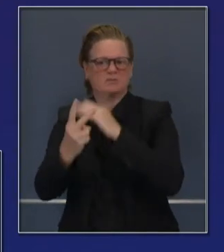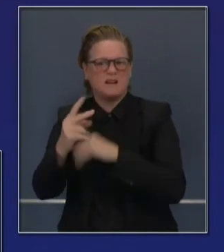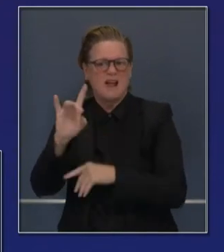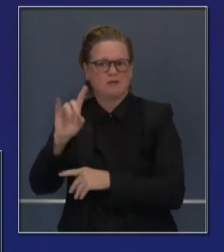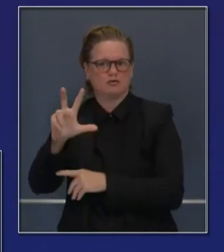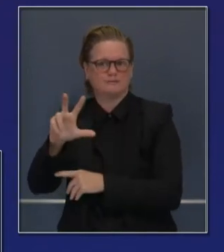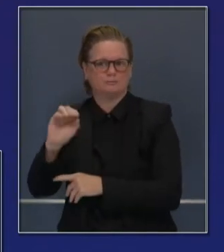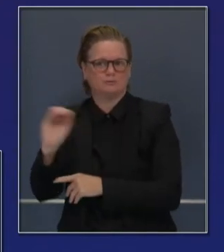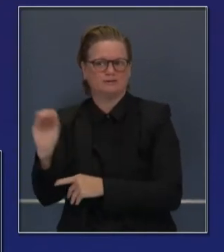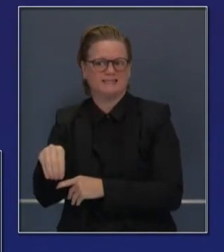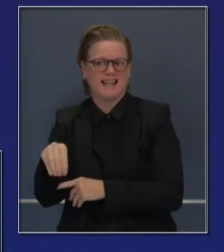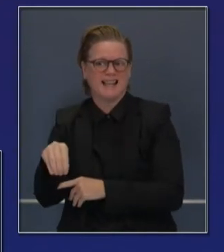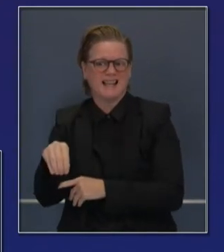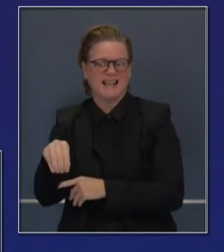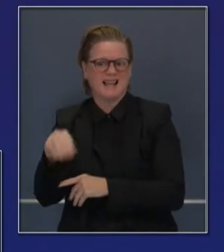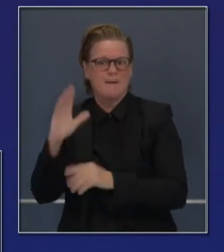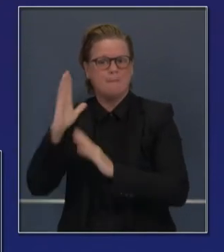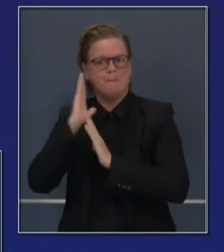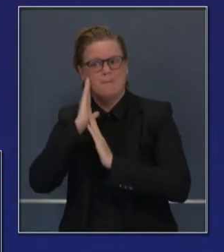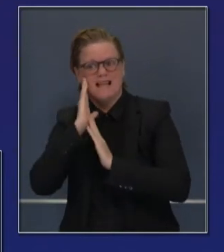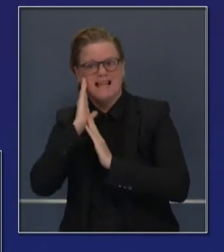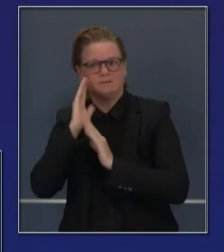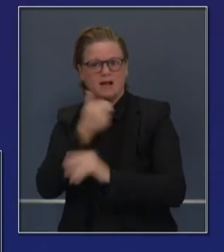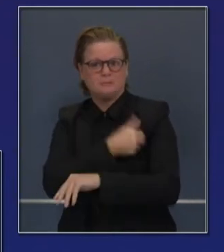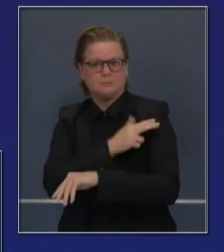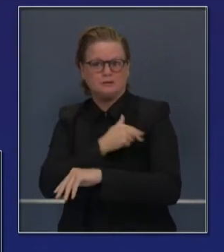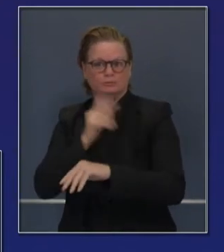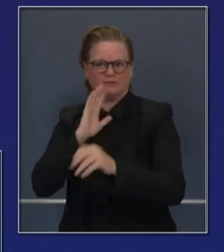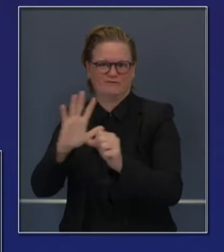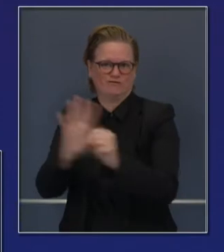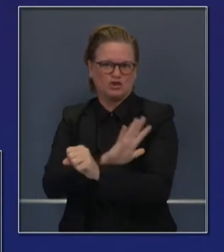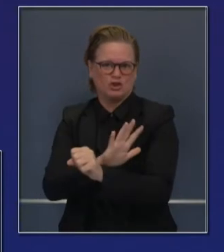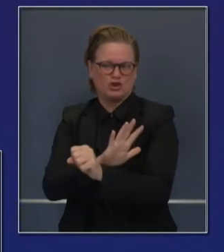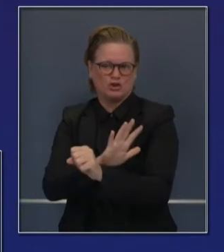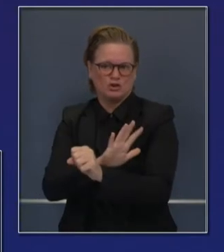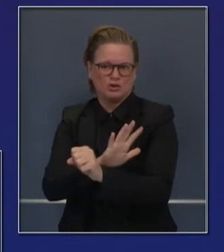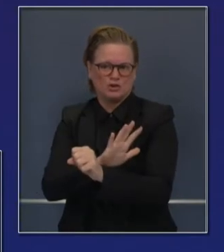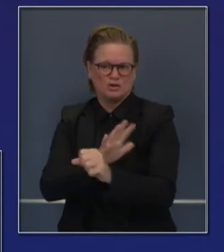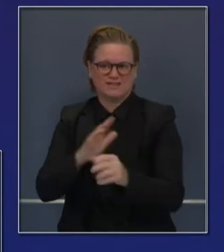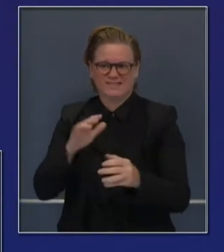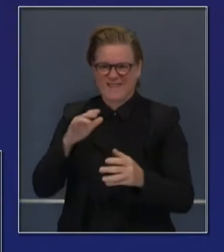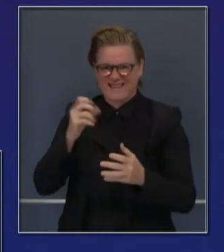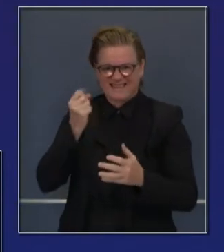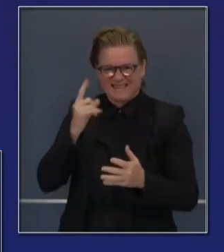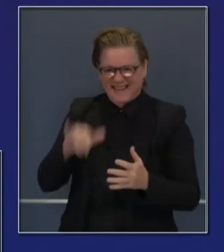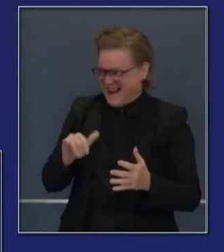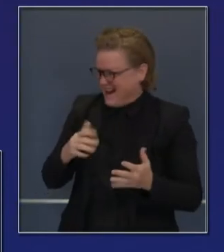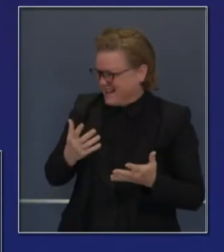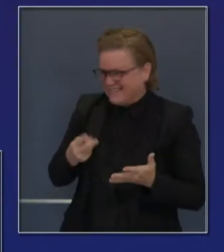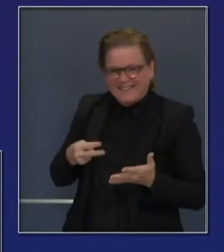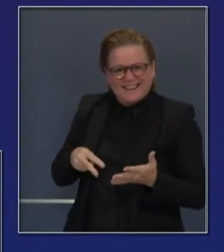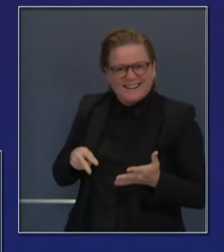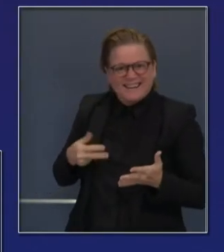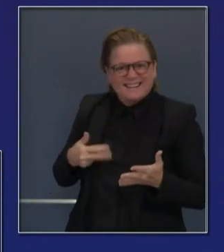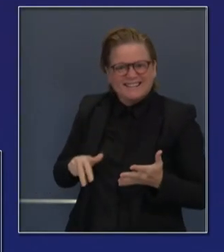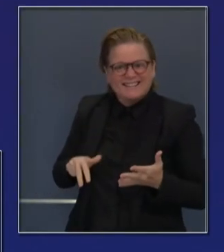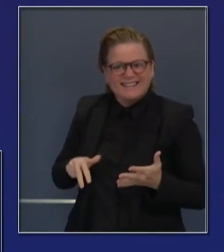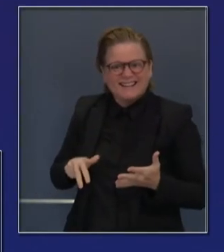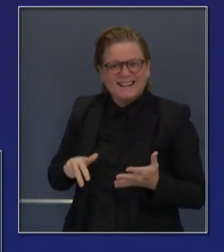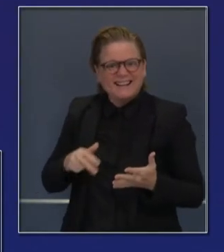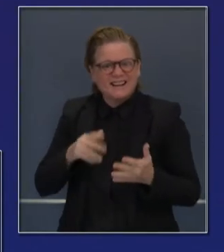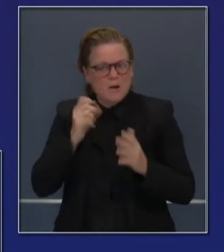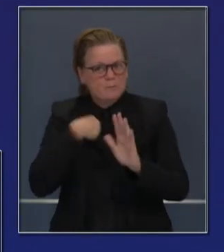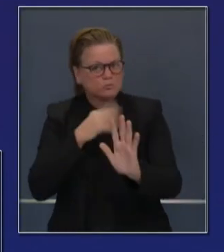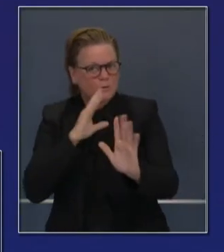capacity being fully occupied just within the next month or so. We'll get to ICUs in just a